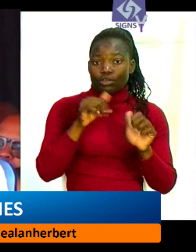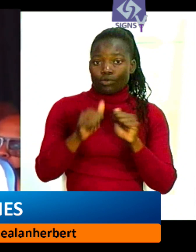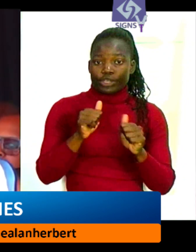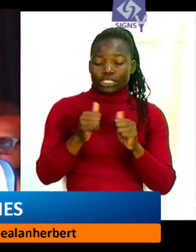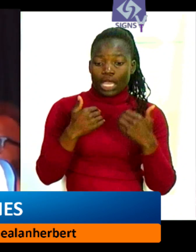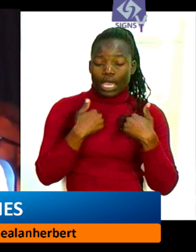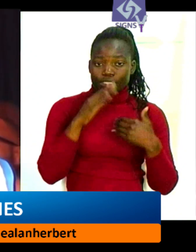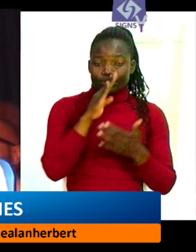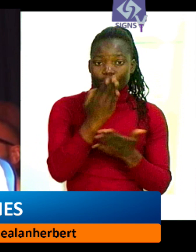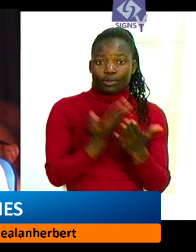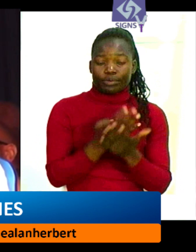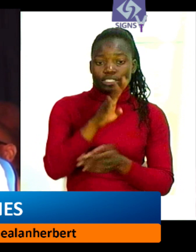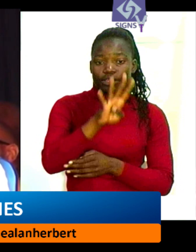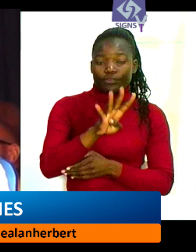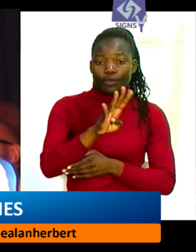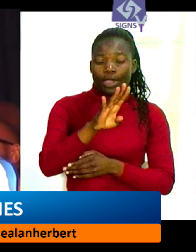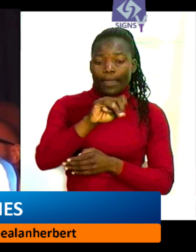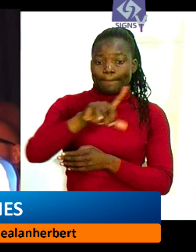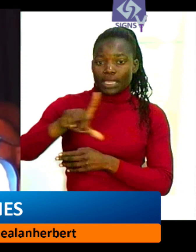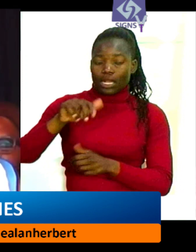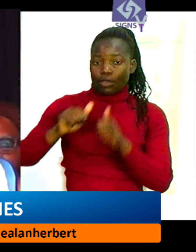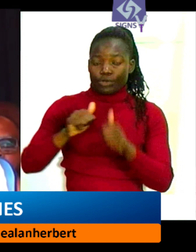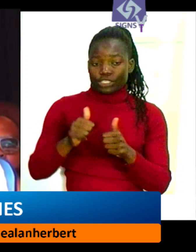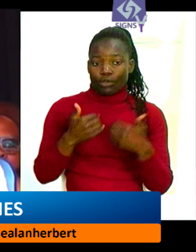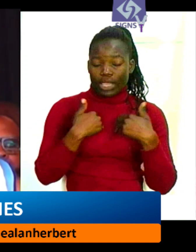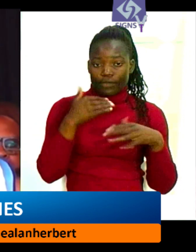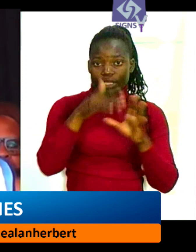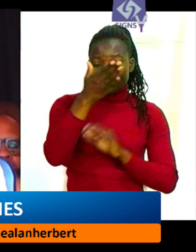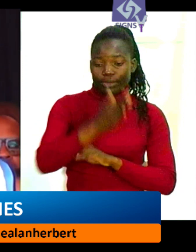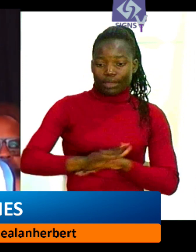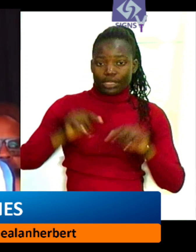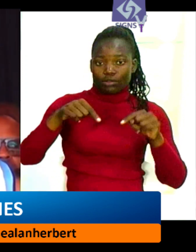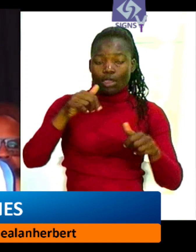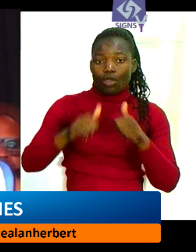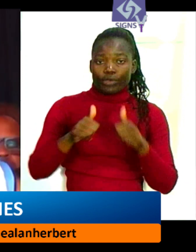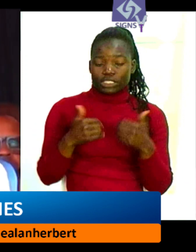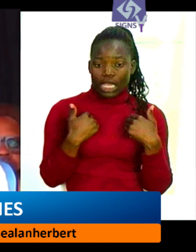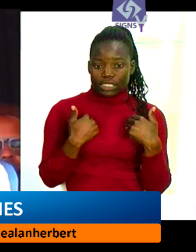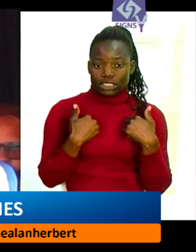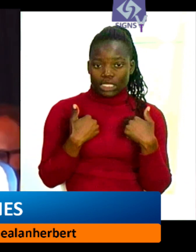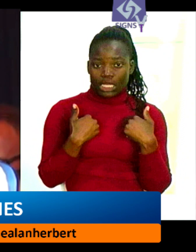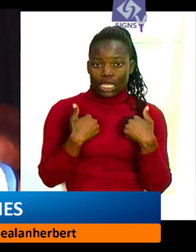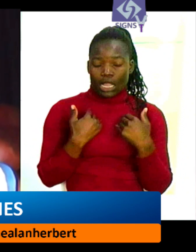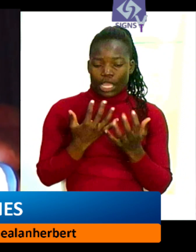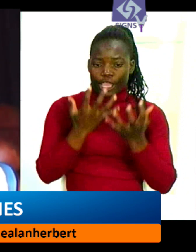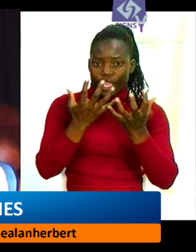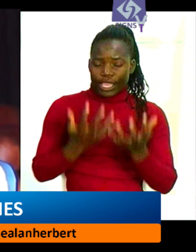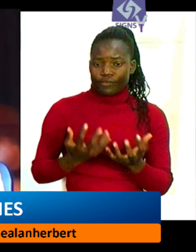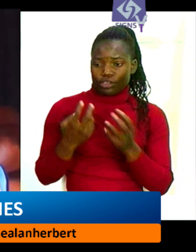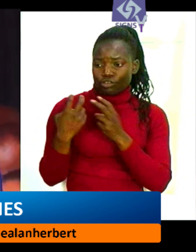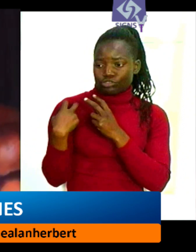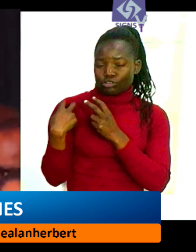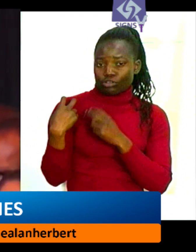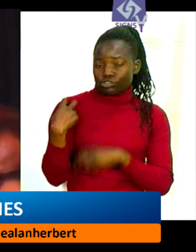seneti. The laws that have been proposed, the 4 bills that are proposed that are before parliament today, which have had